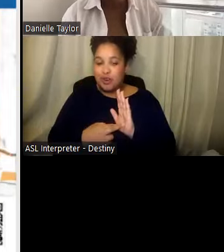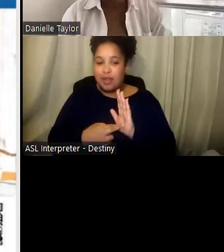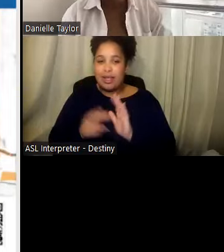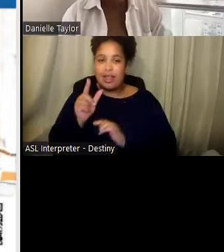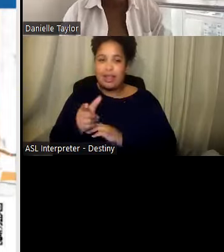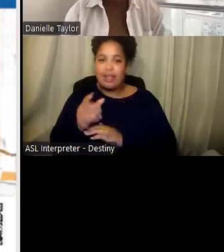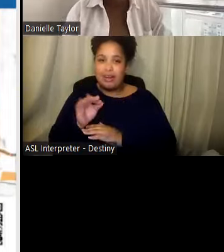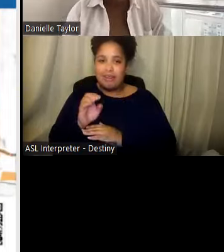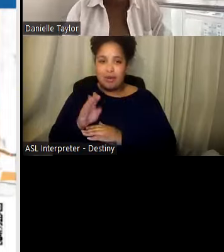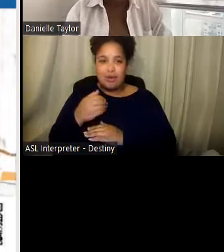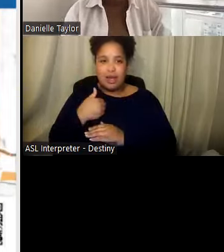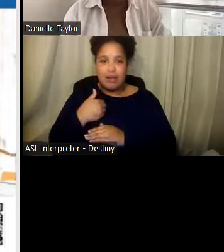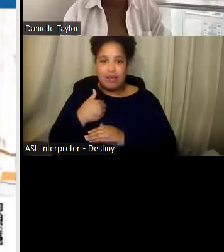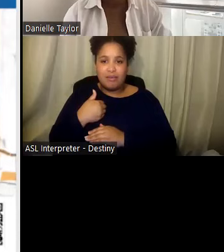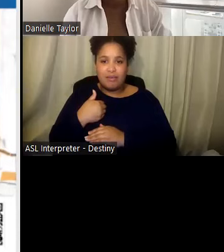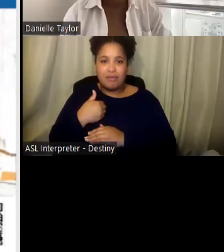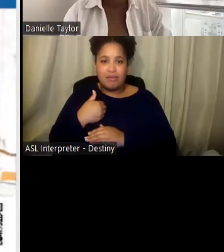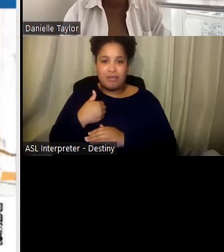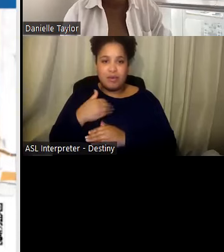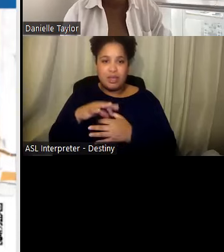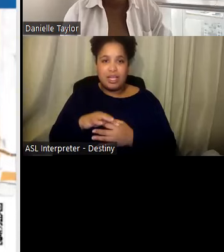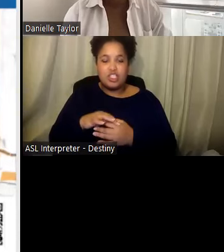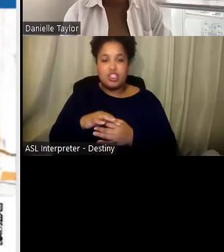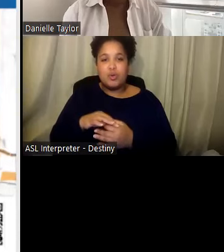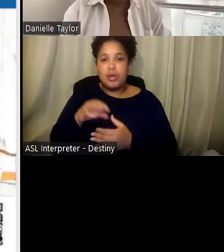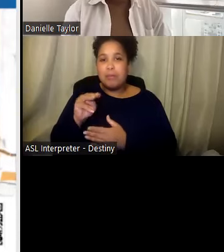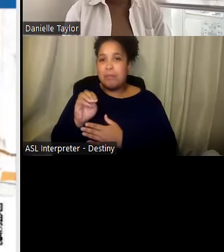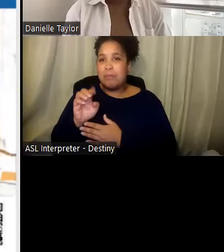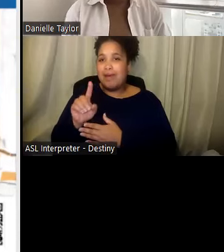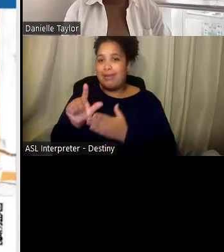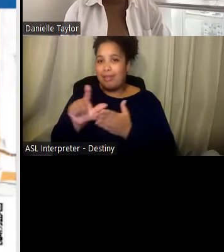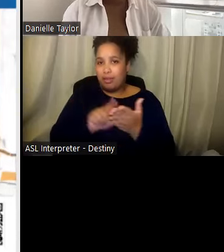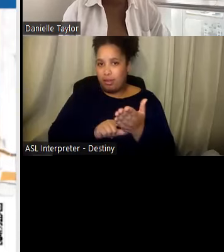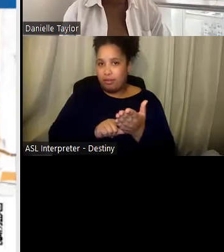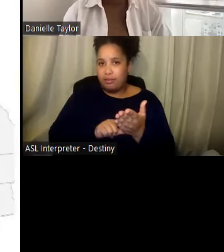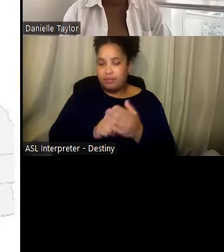February, I believe, on med legal topic. Next slide.